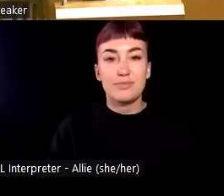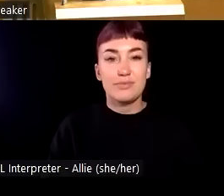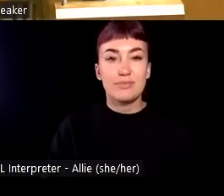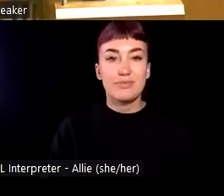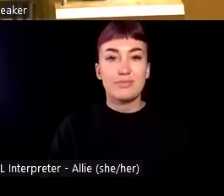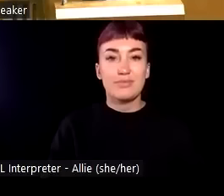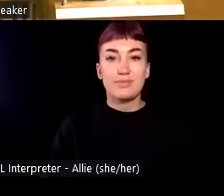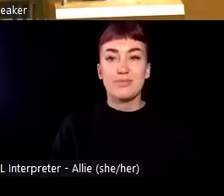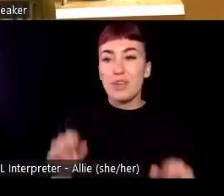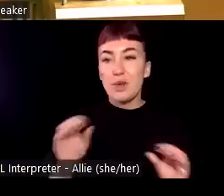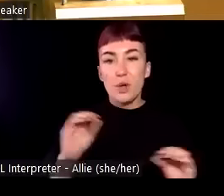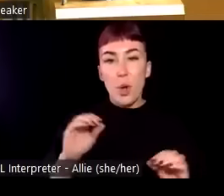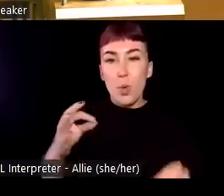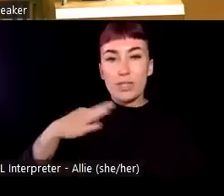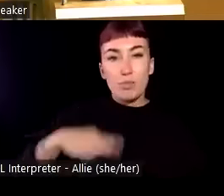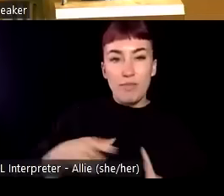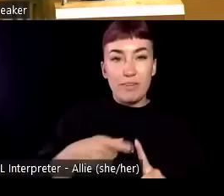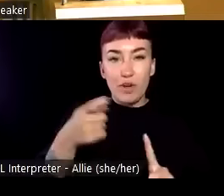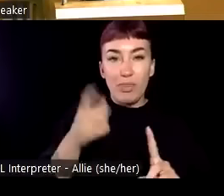off of this.